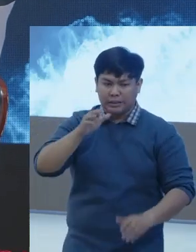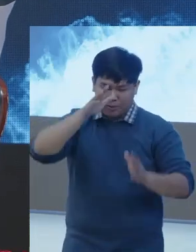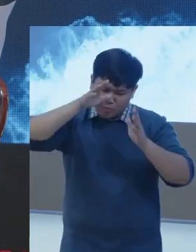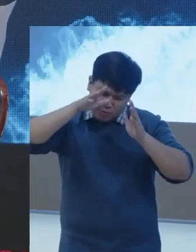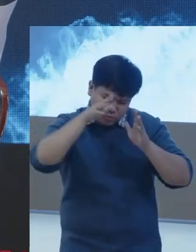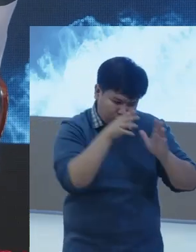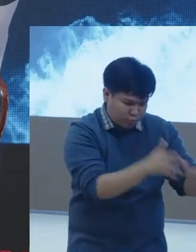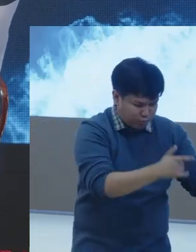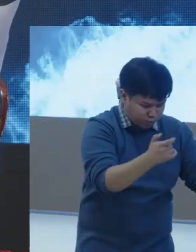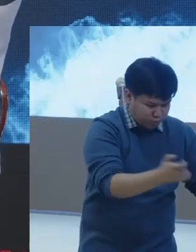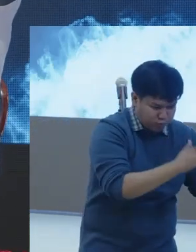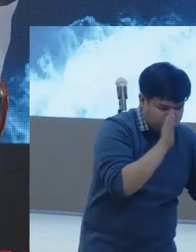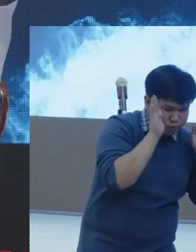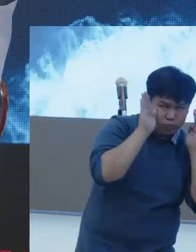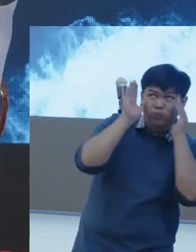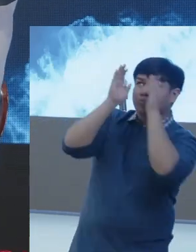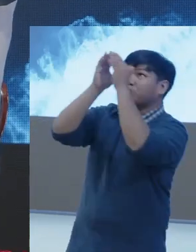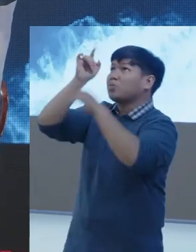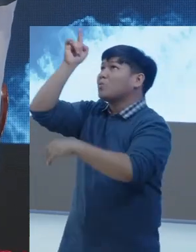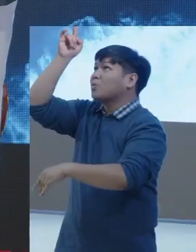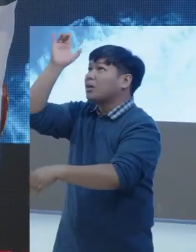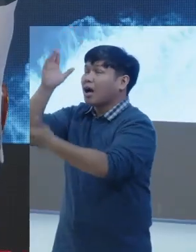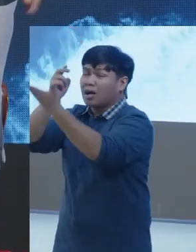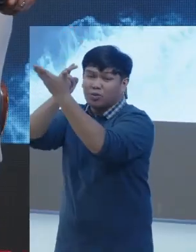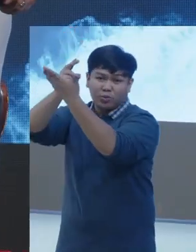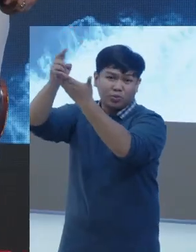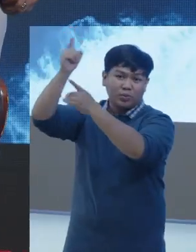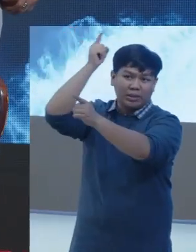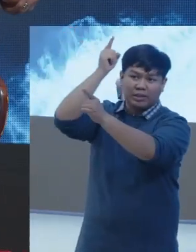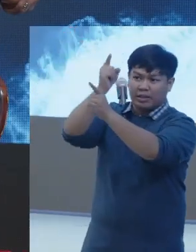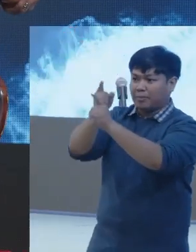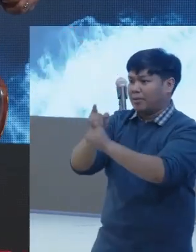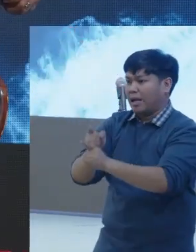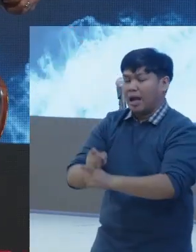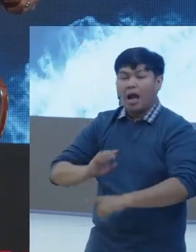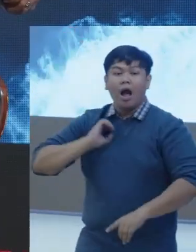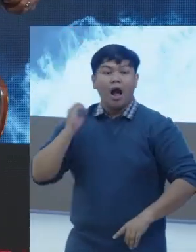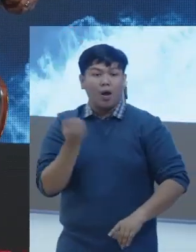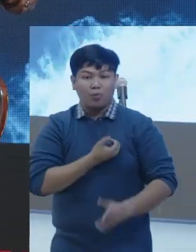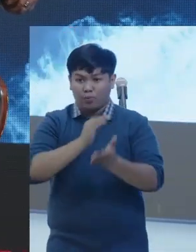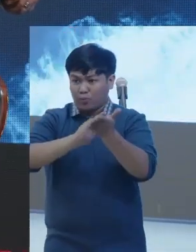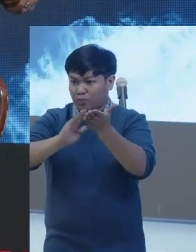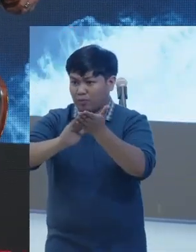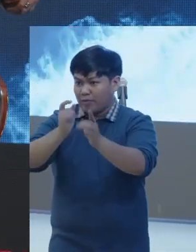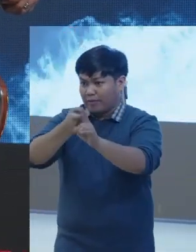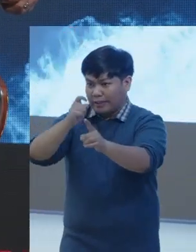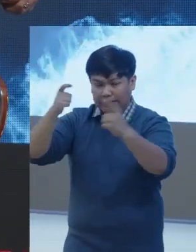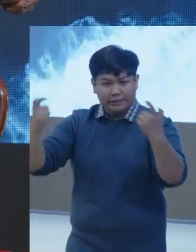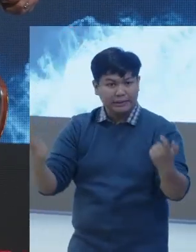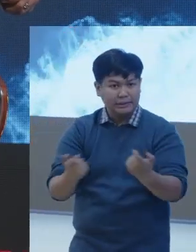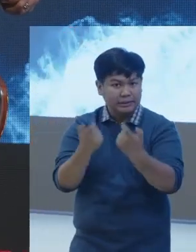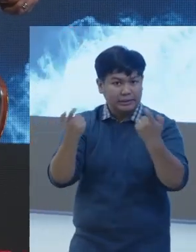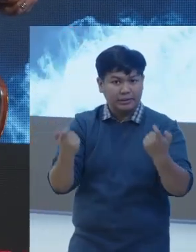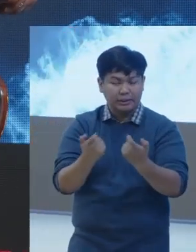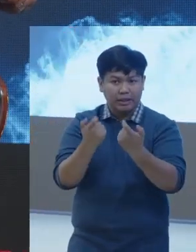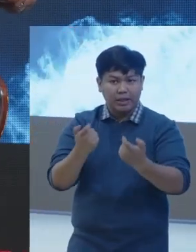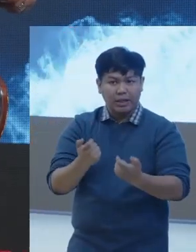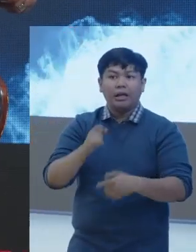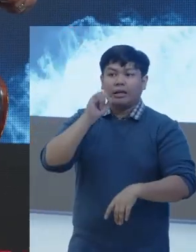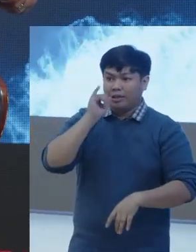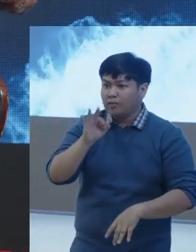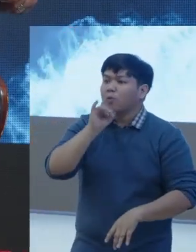merciful God of the universe. But our repentance from sin, assuming we do